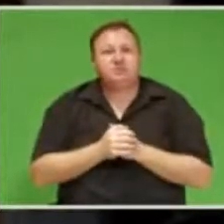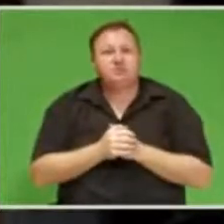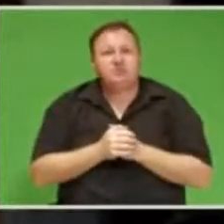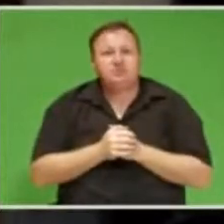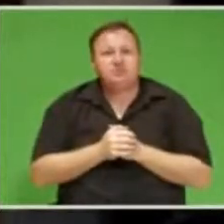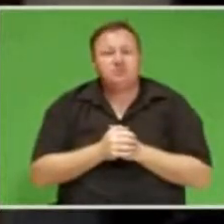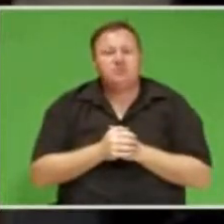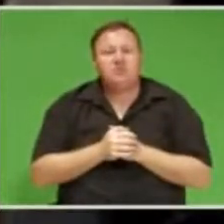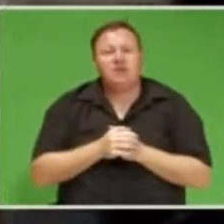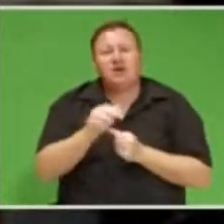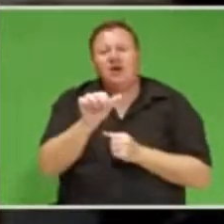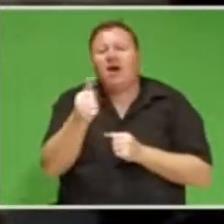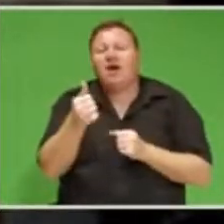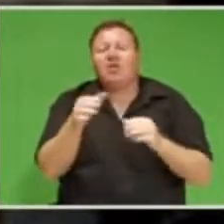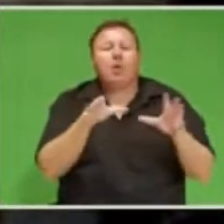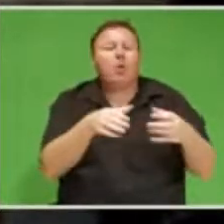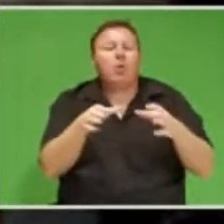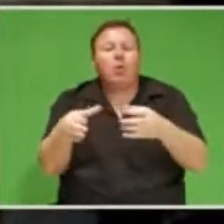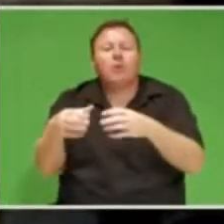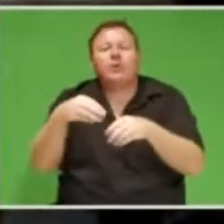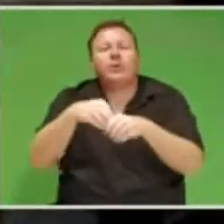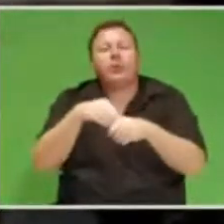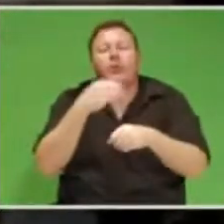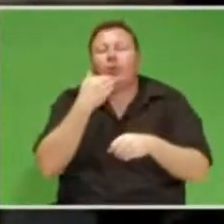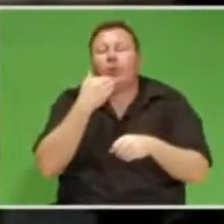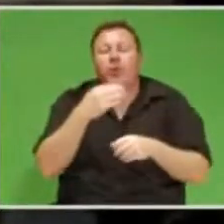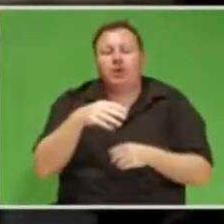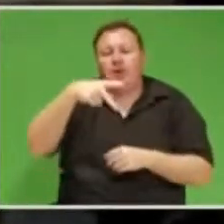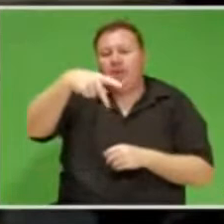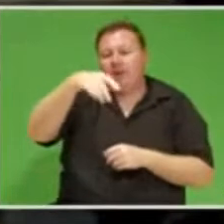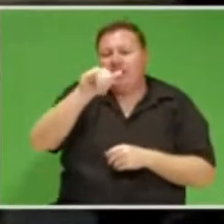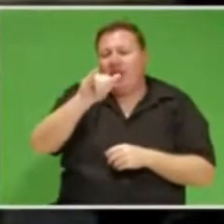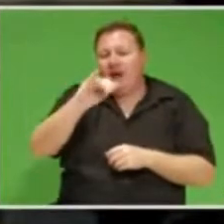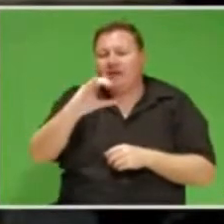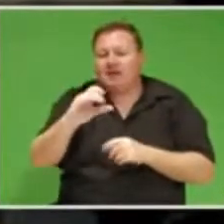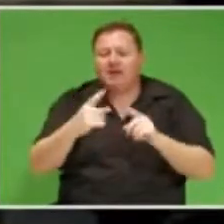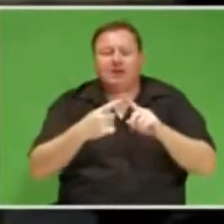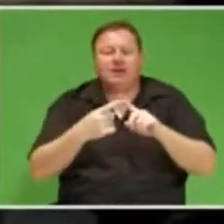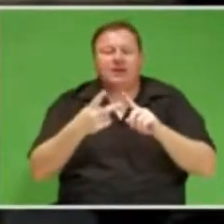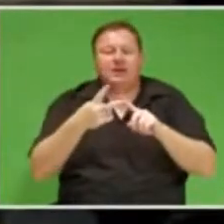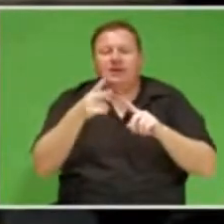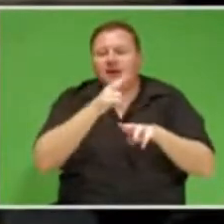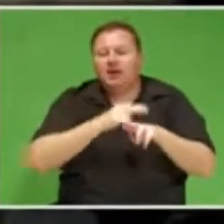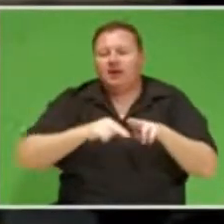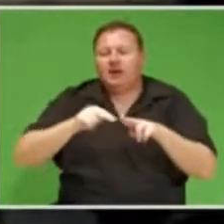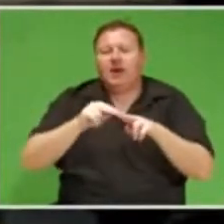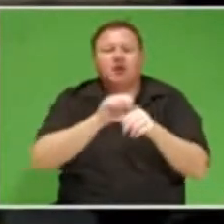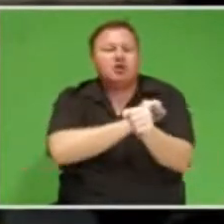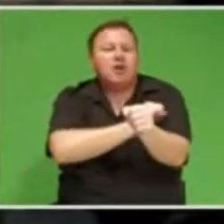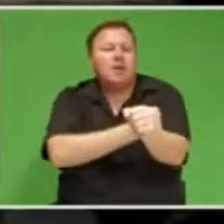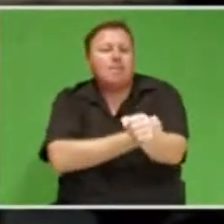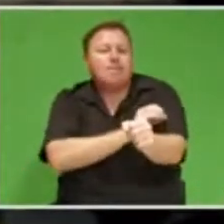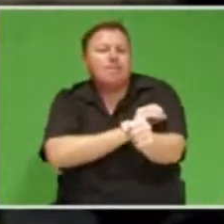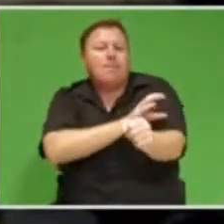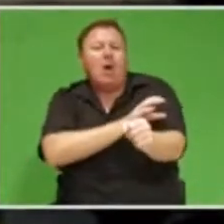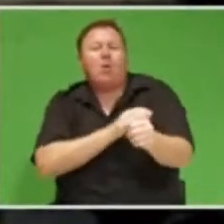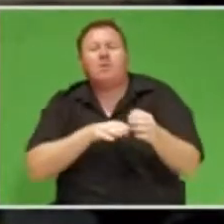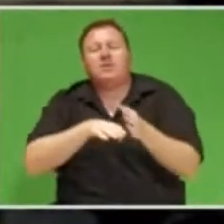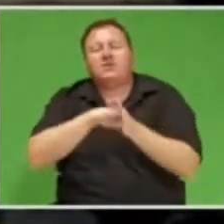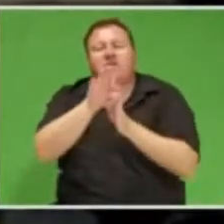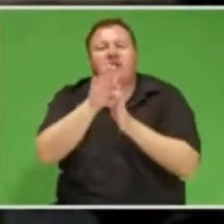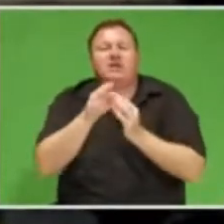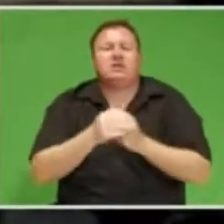Other entities, including the PIC and the National Empowerment Fund, have